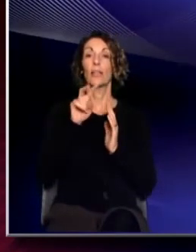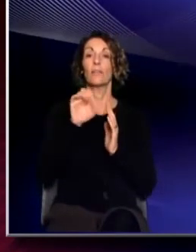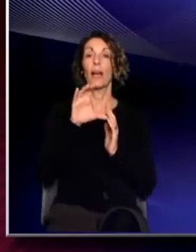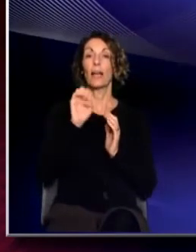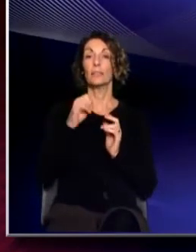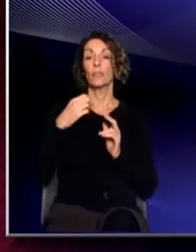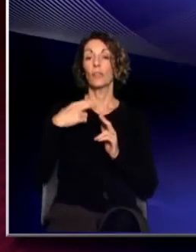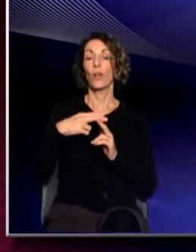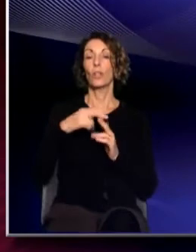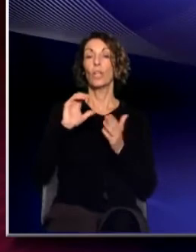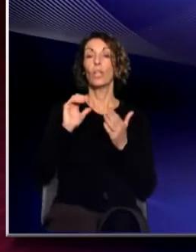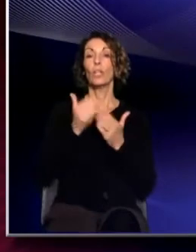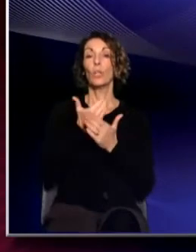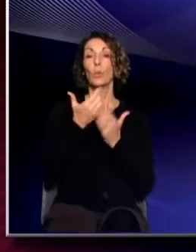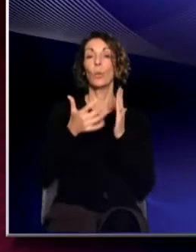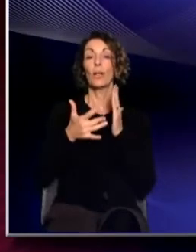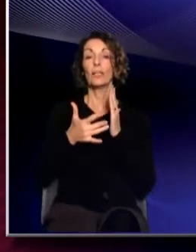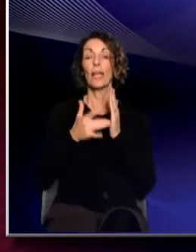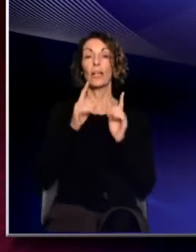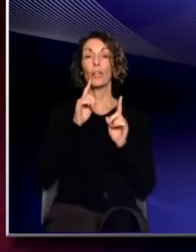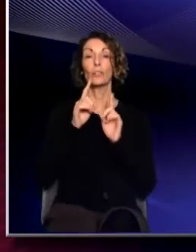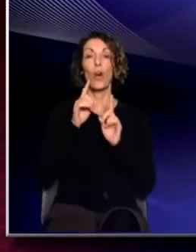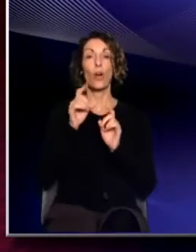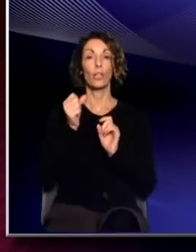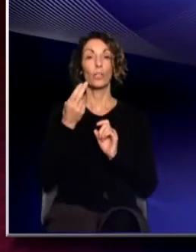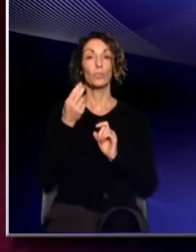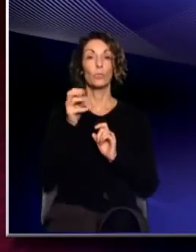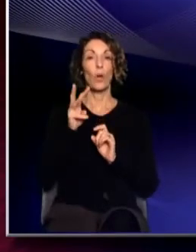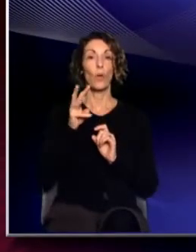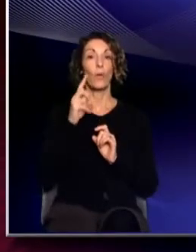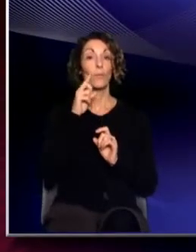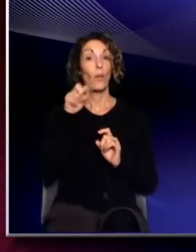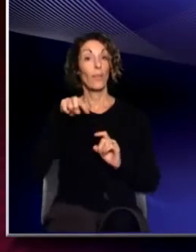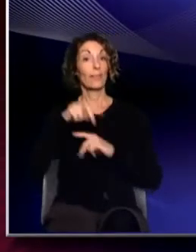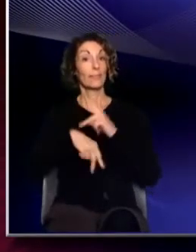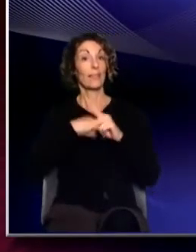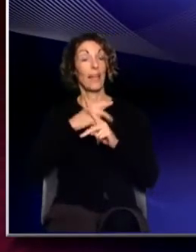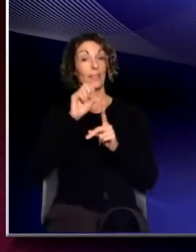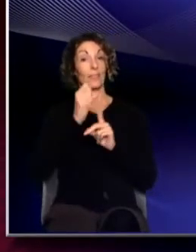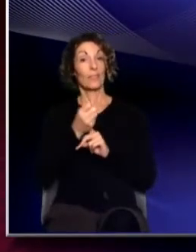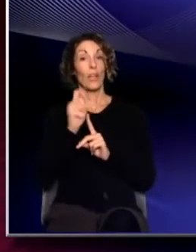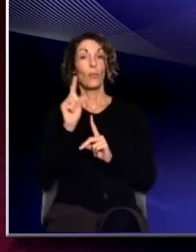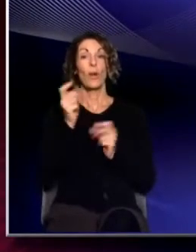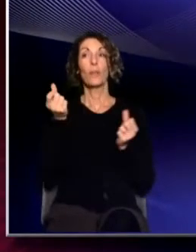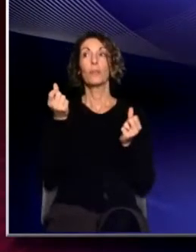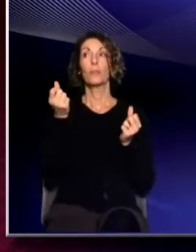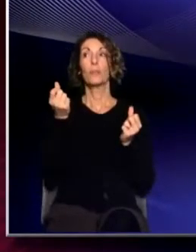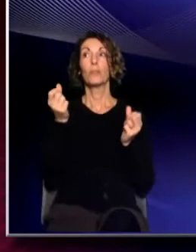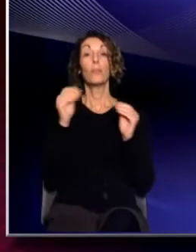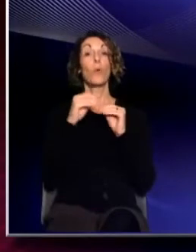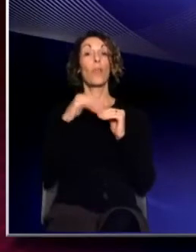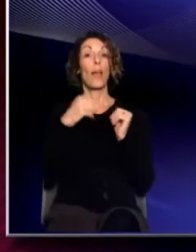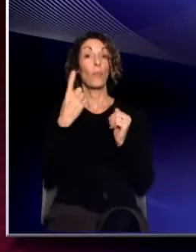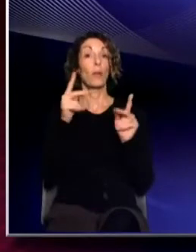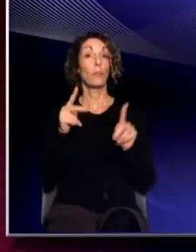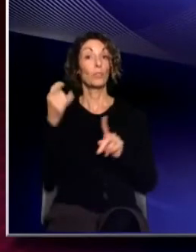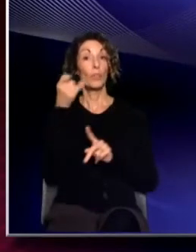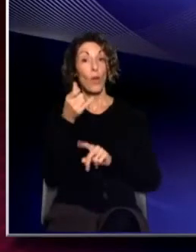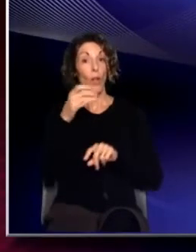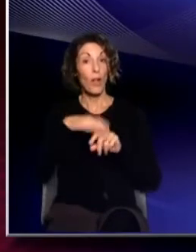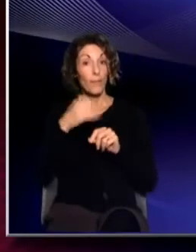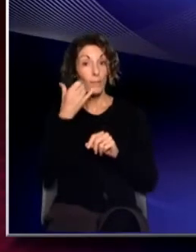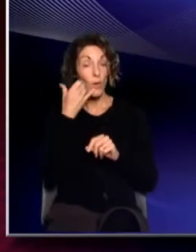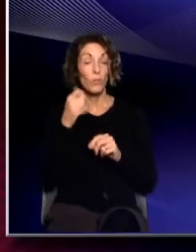Show, which will just allow us, for situations just like this, where we have multiple people calling in on the phone, several people